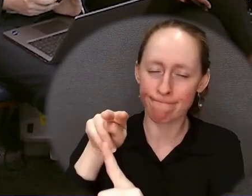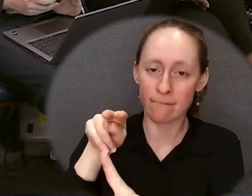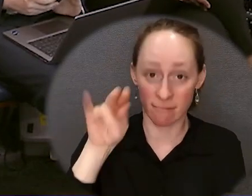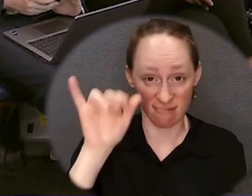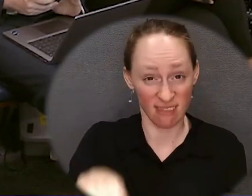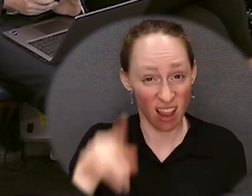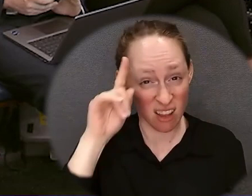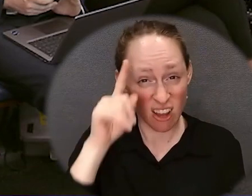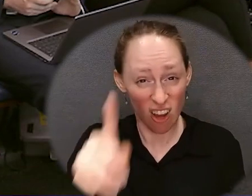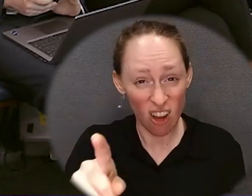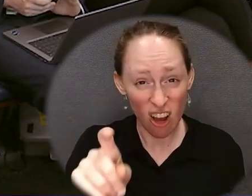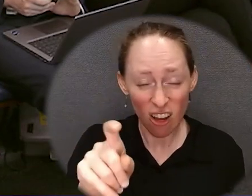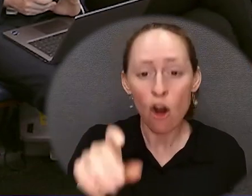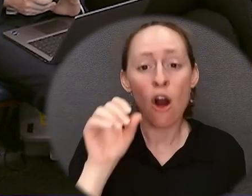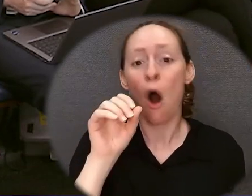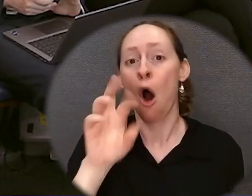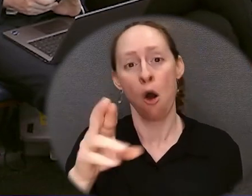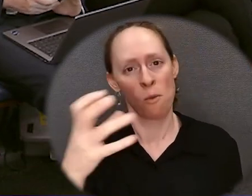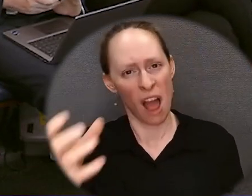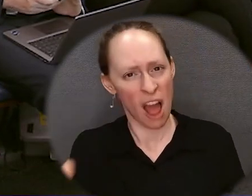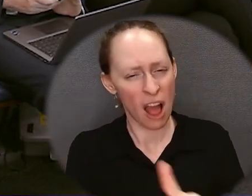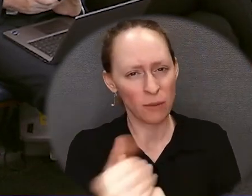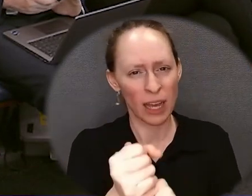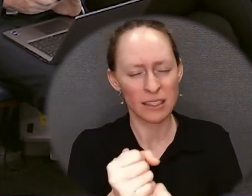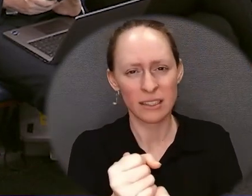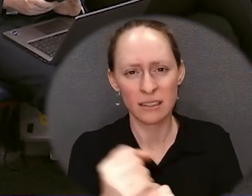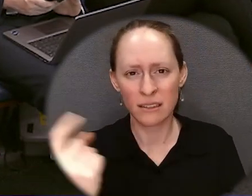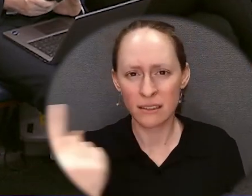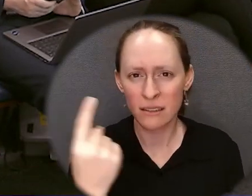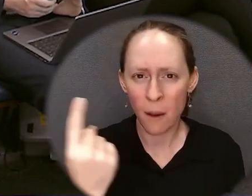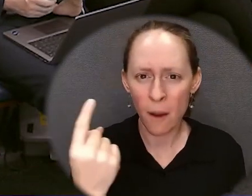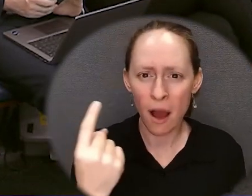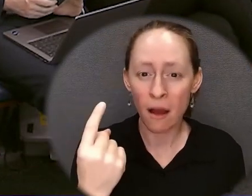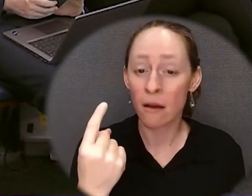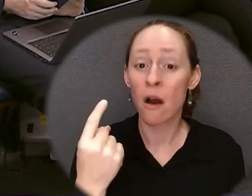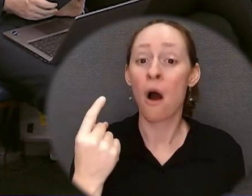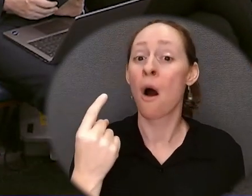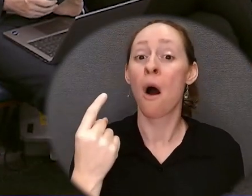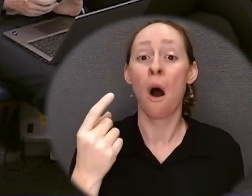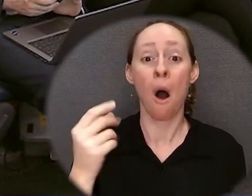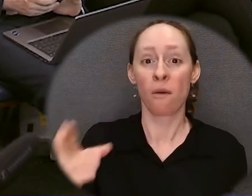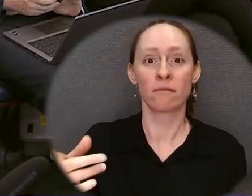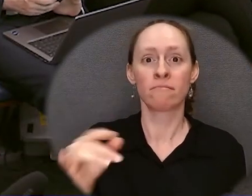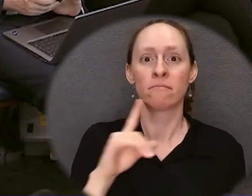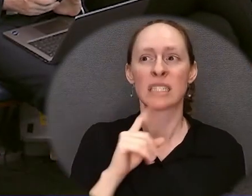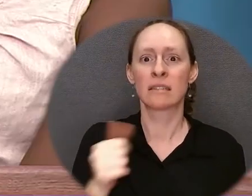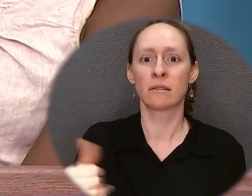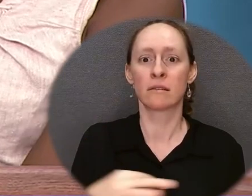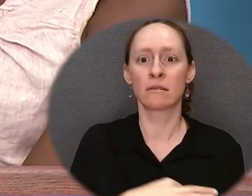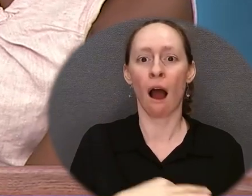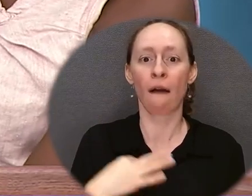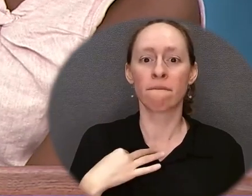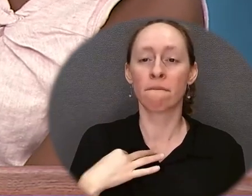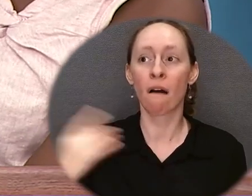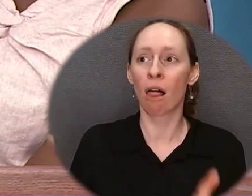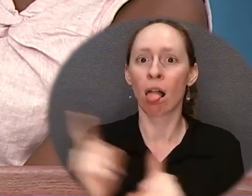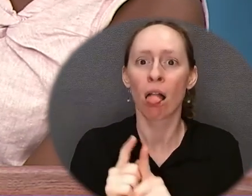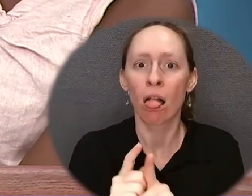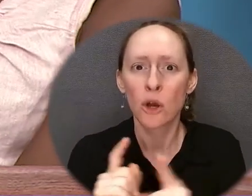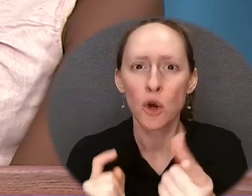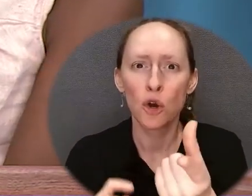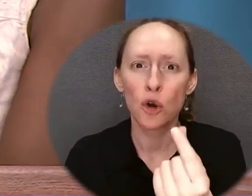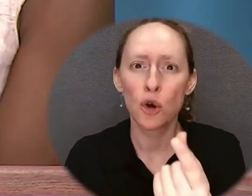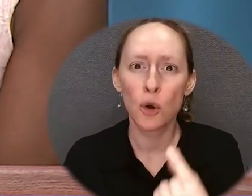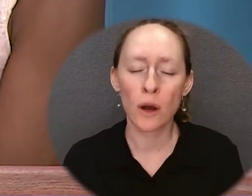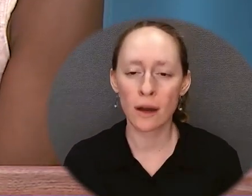and would there then be consequences either for that individual or if they were a guest of a White House staff or that staff? So look, the second part of your question is speculation,